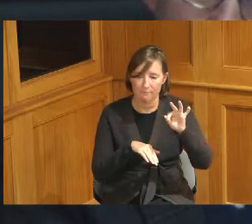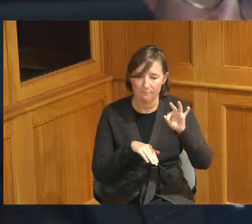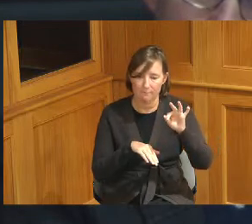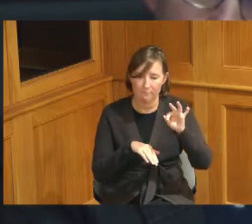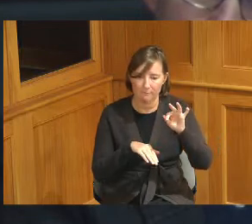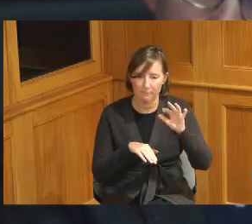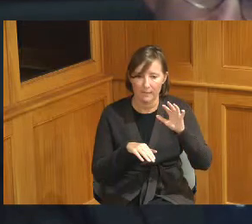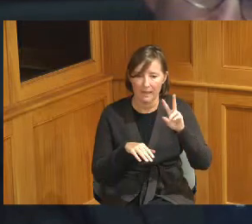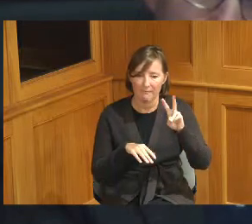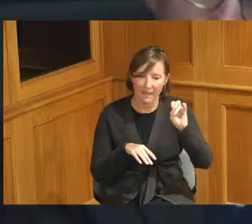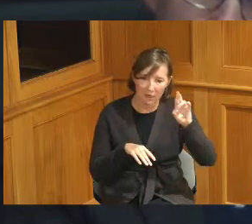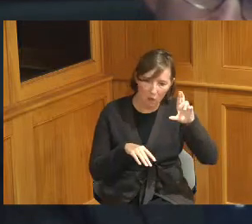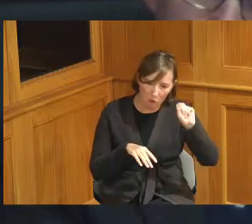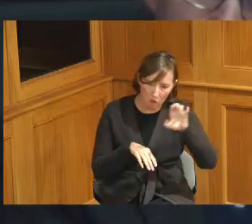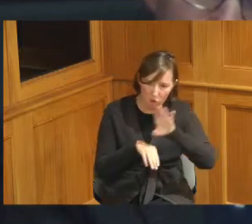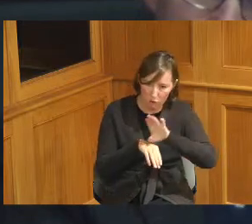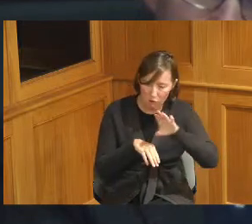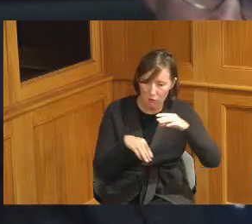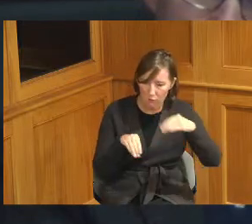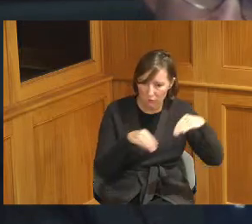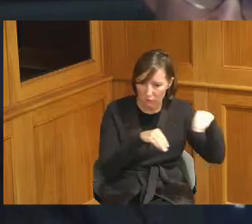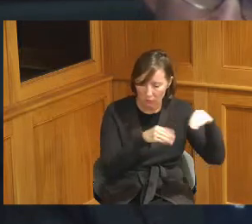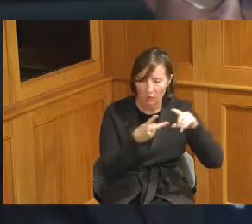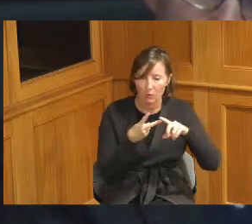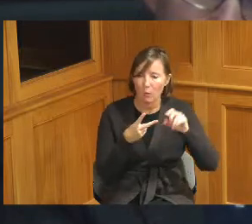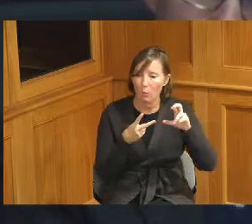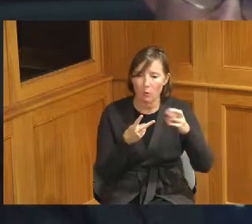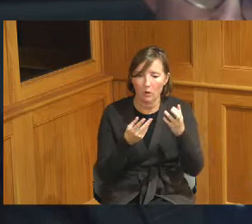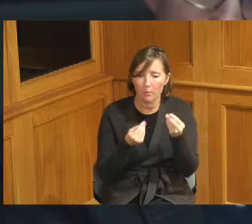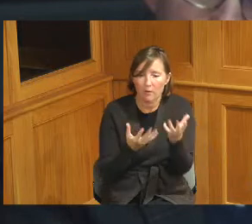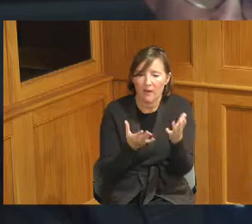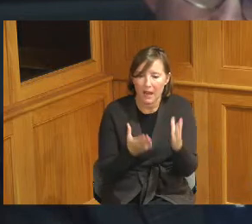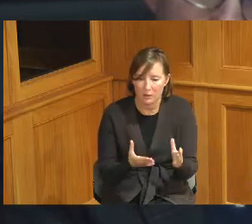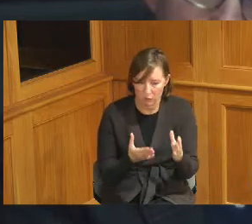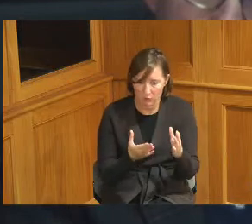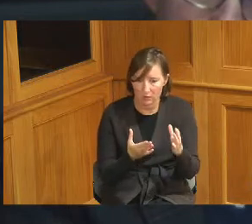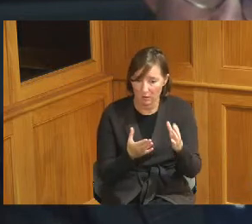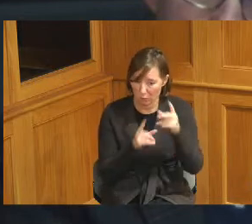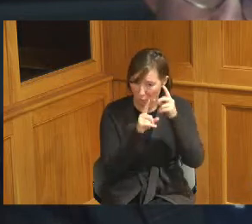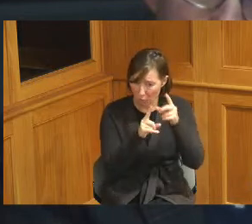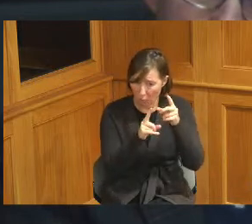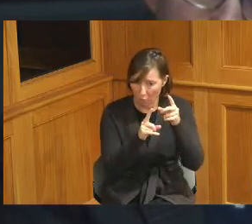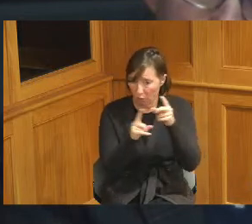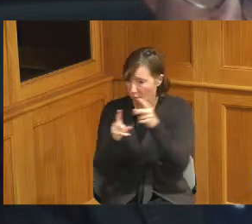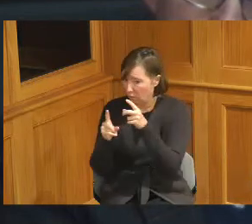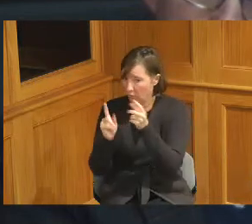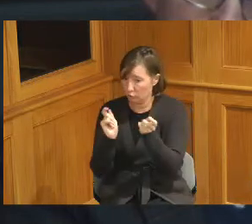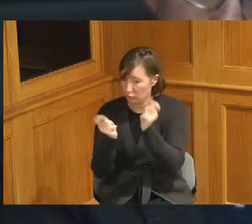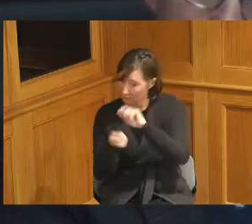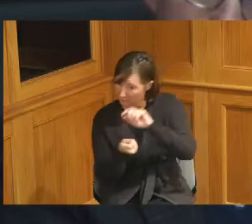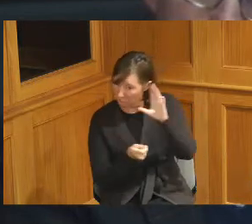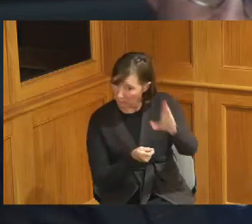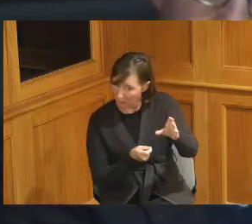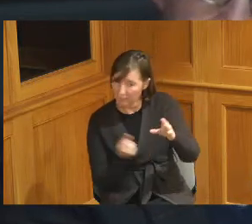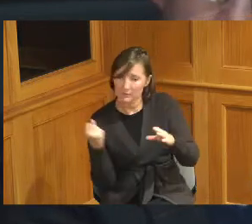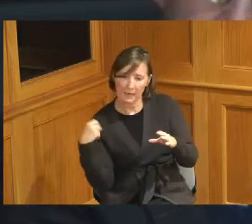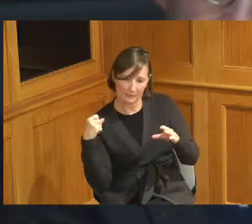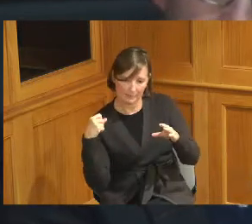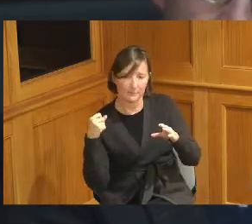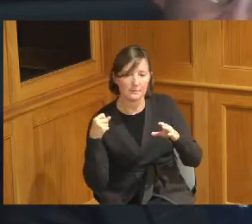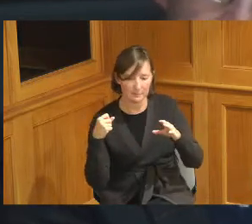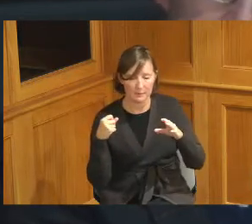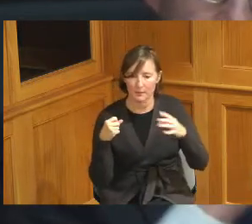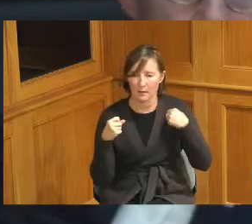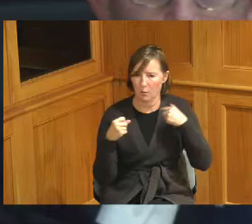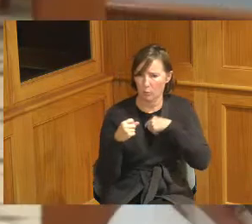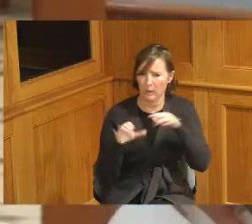the vendors or the providers, then those goals would shift and they'd go up. Yes, Yeah, absolutely. Okay. And we're